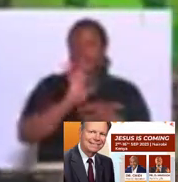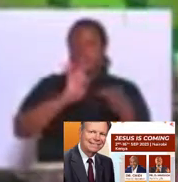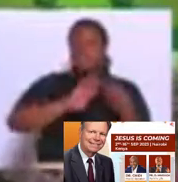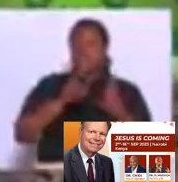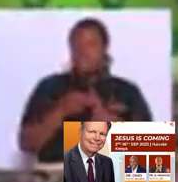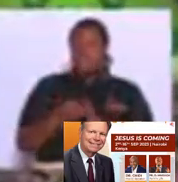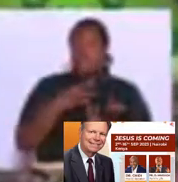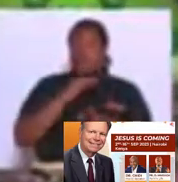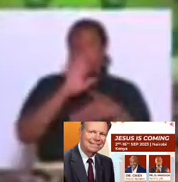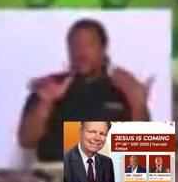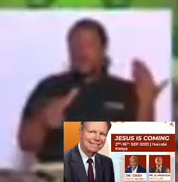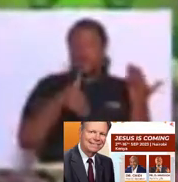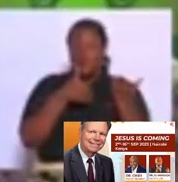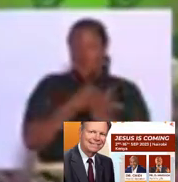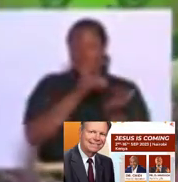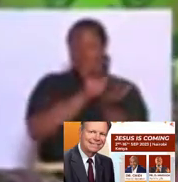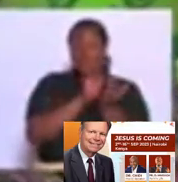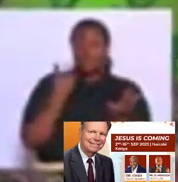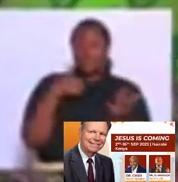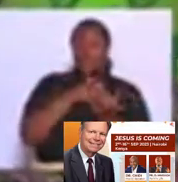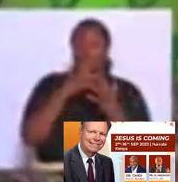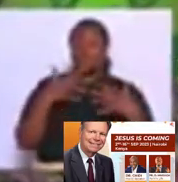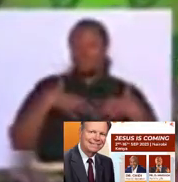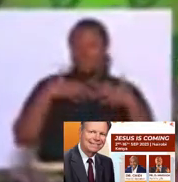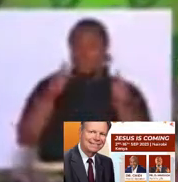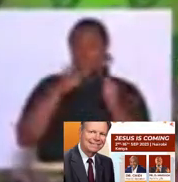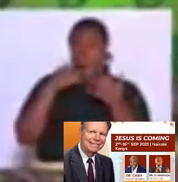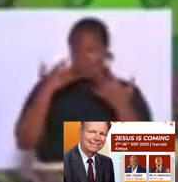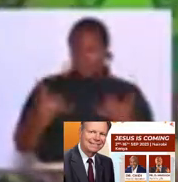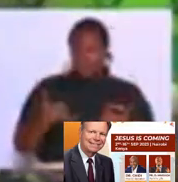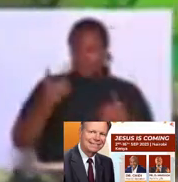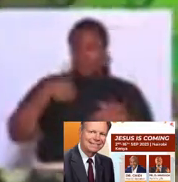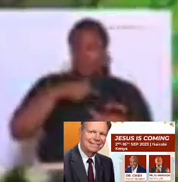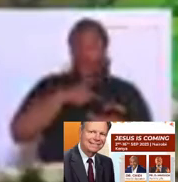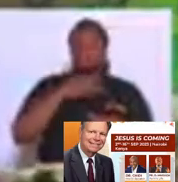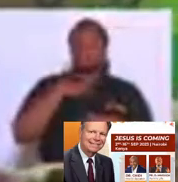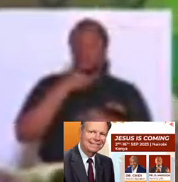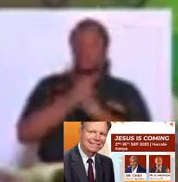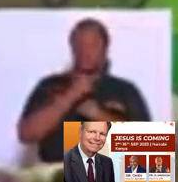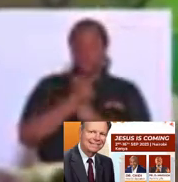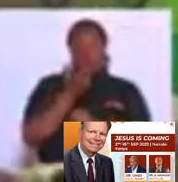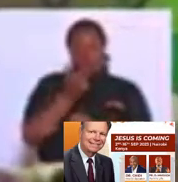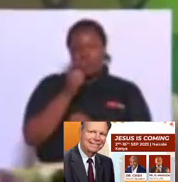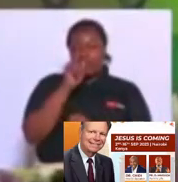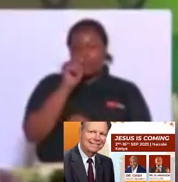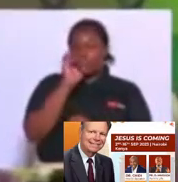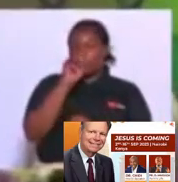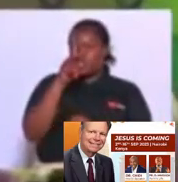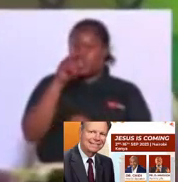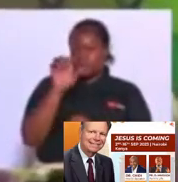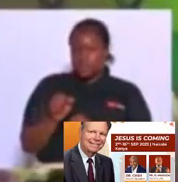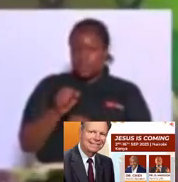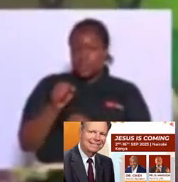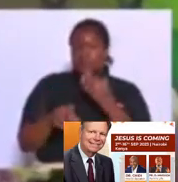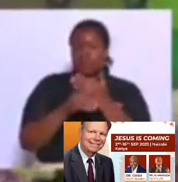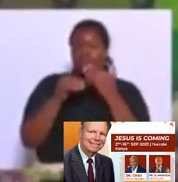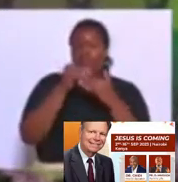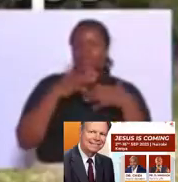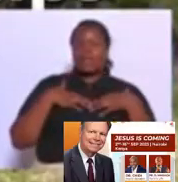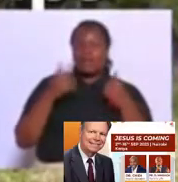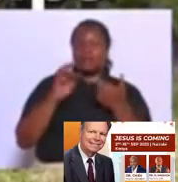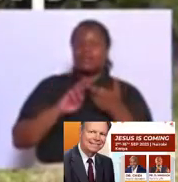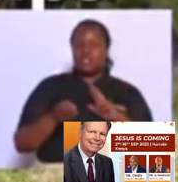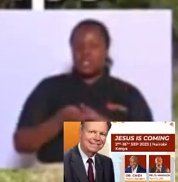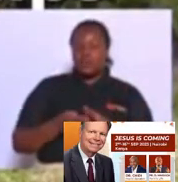relationships, all keep us healthy. So let's do a few tips for building some loving relationships. Well,